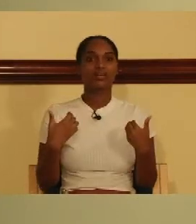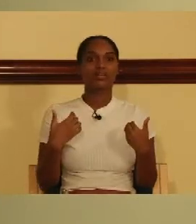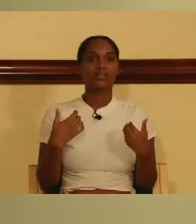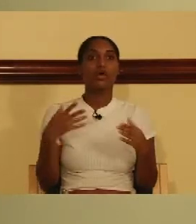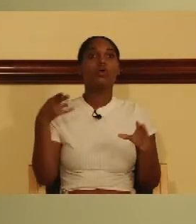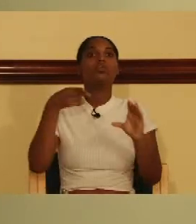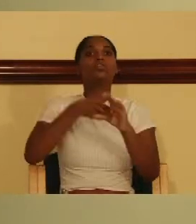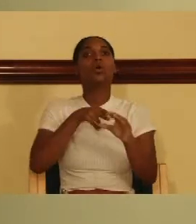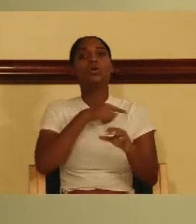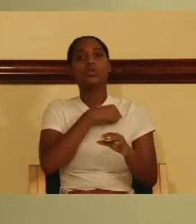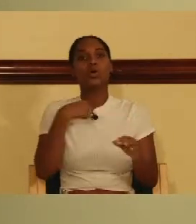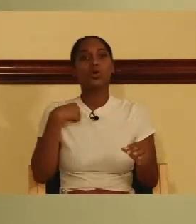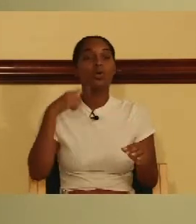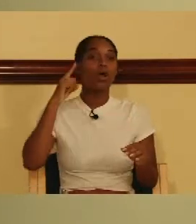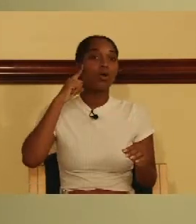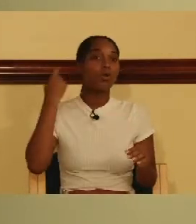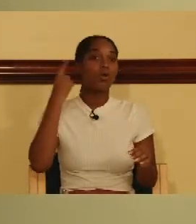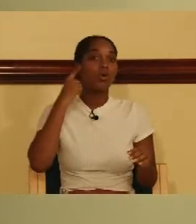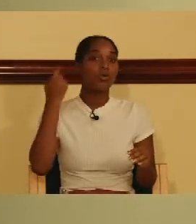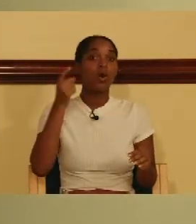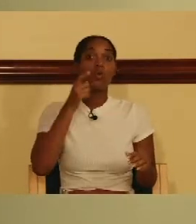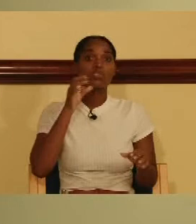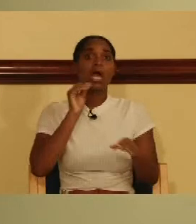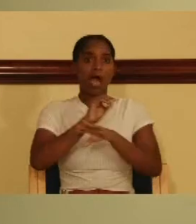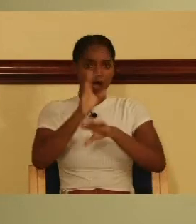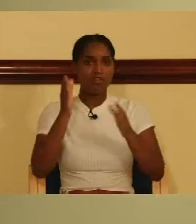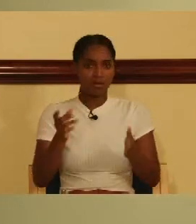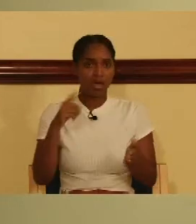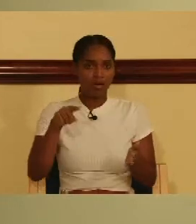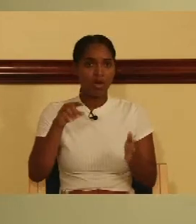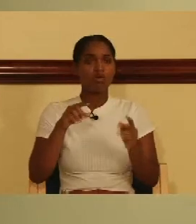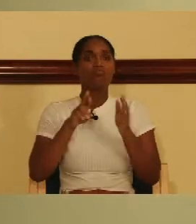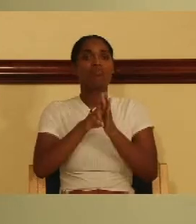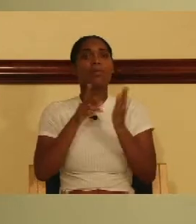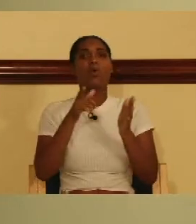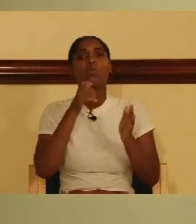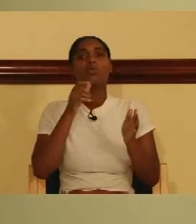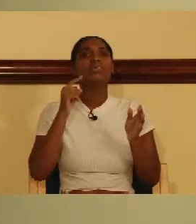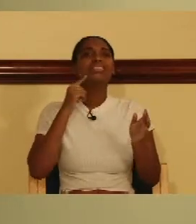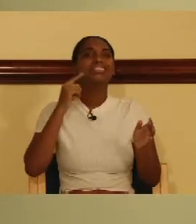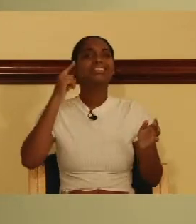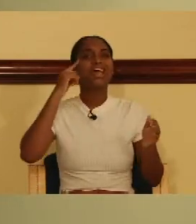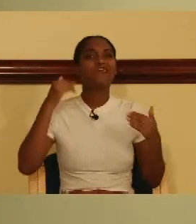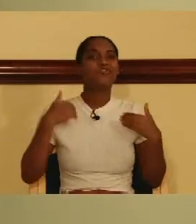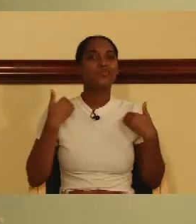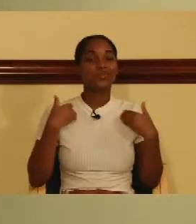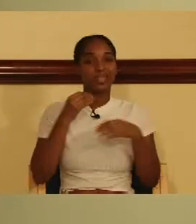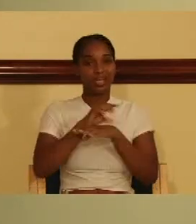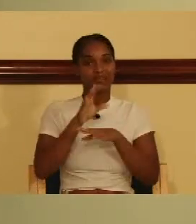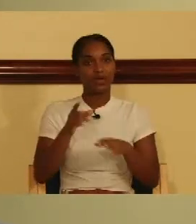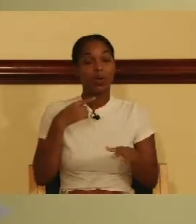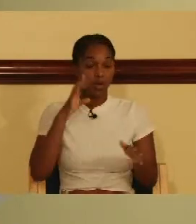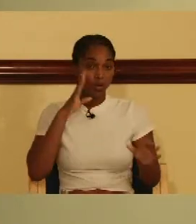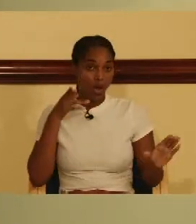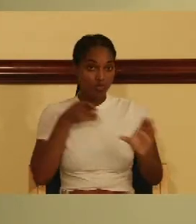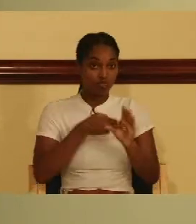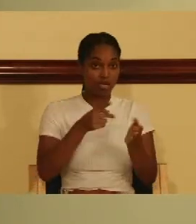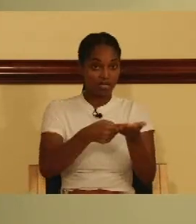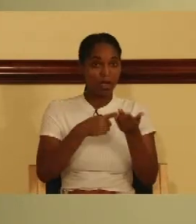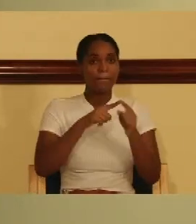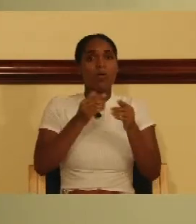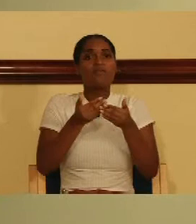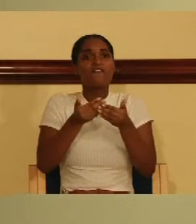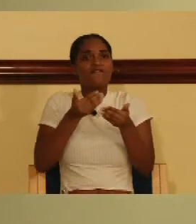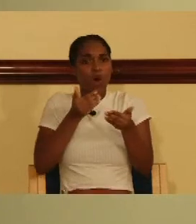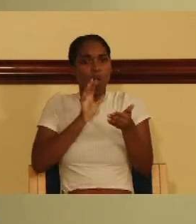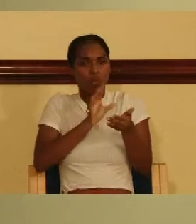us physically, Andre Witter, who is an advocate representing the Jamaica Deaf Youth Advocacy. Now, we're going to bring him into the discussion, but before we